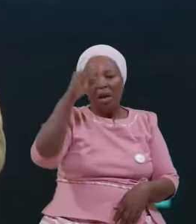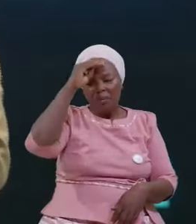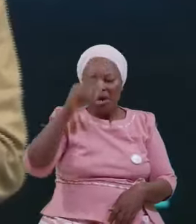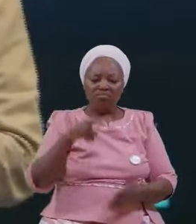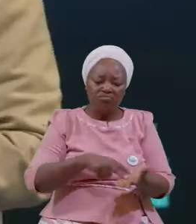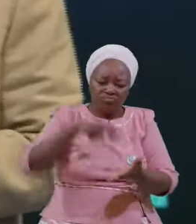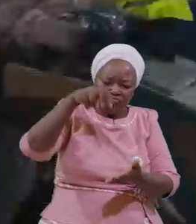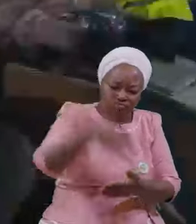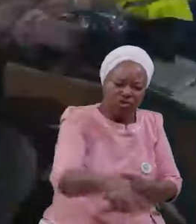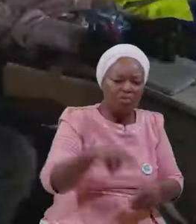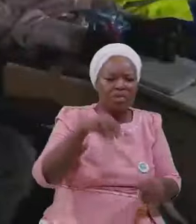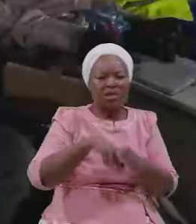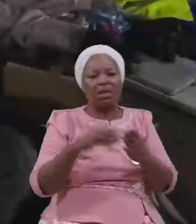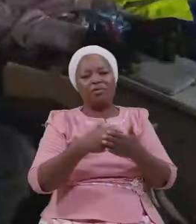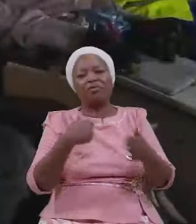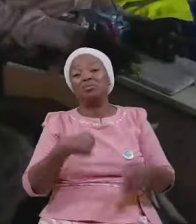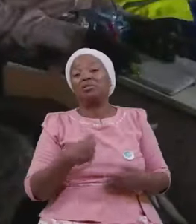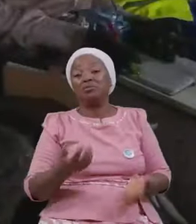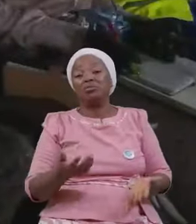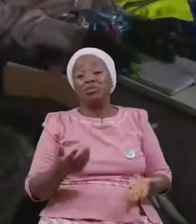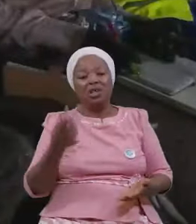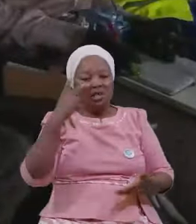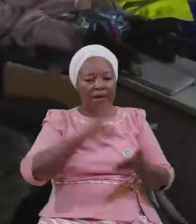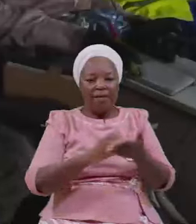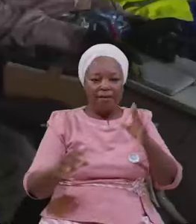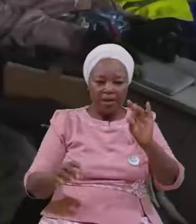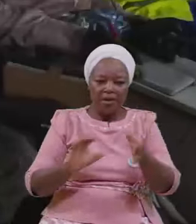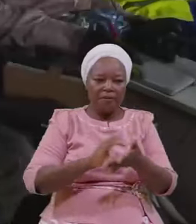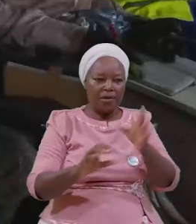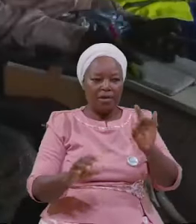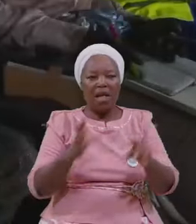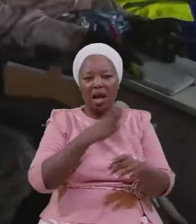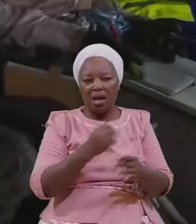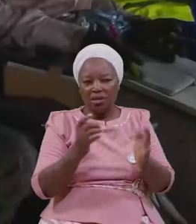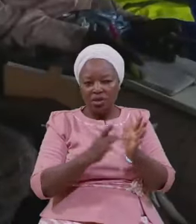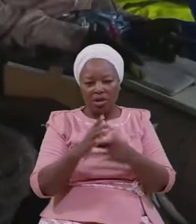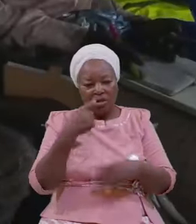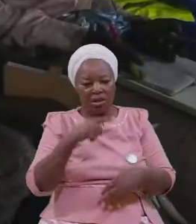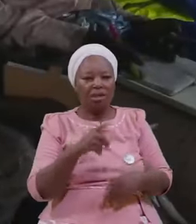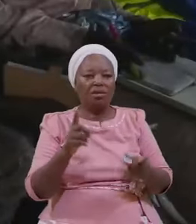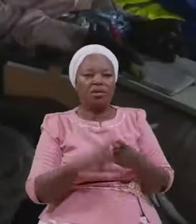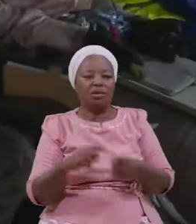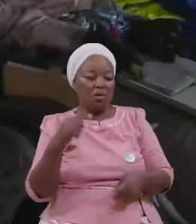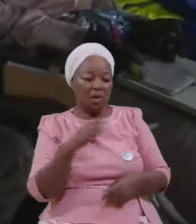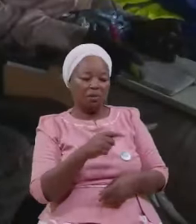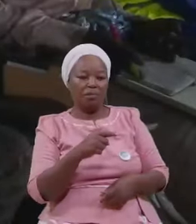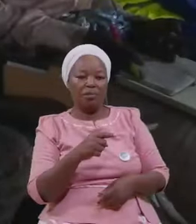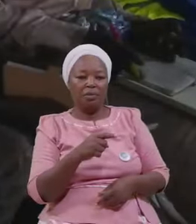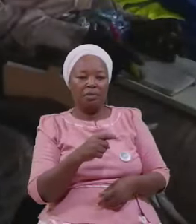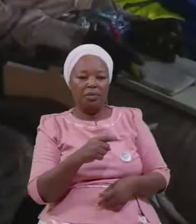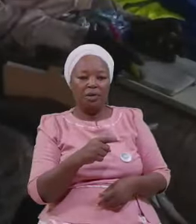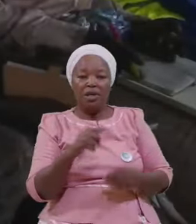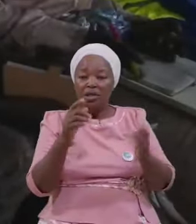Look at verse 8. In verse 8, and Jesus says unto him. Jesus